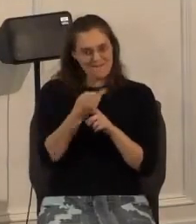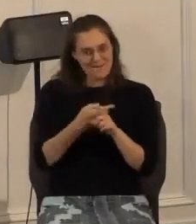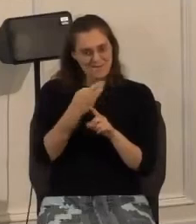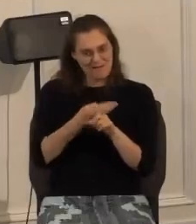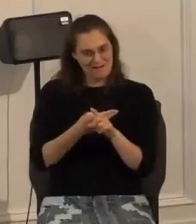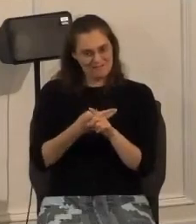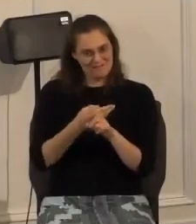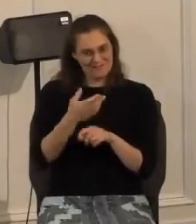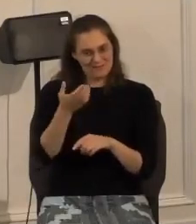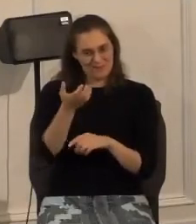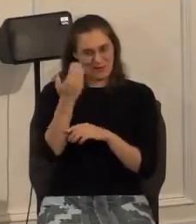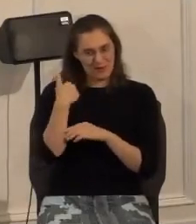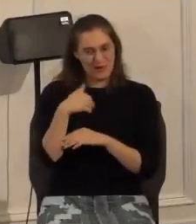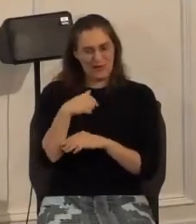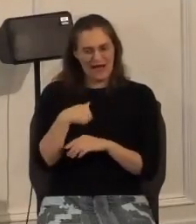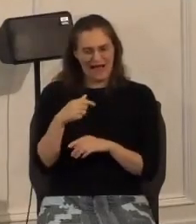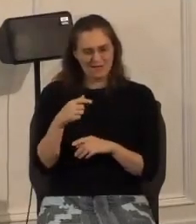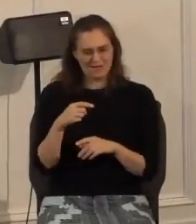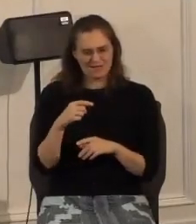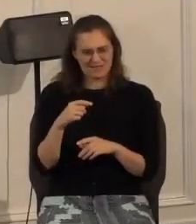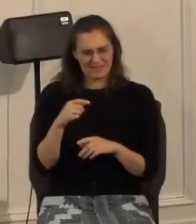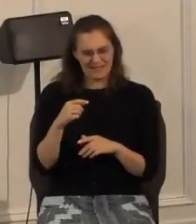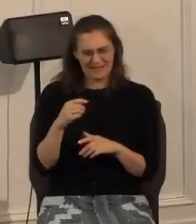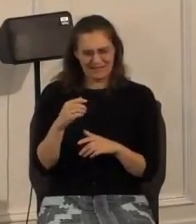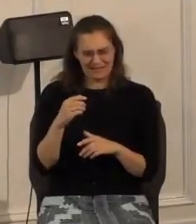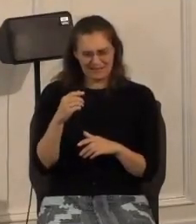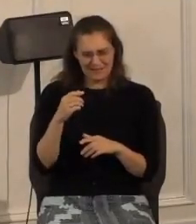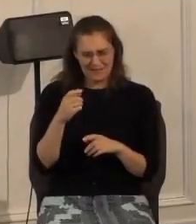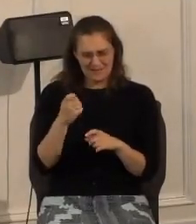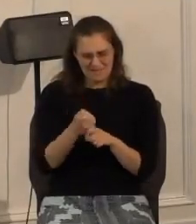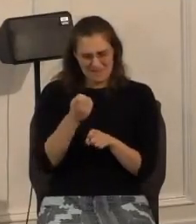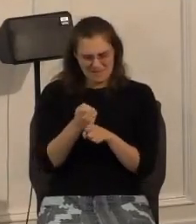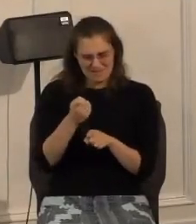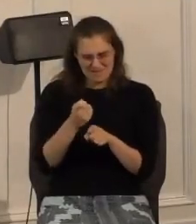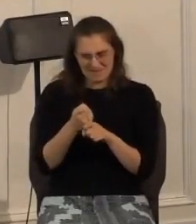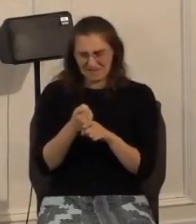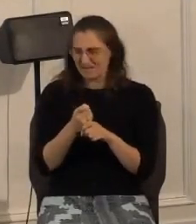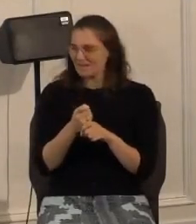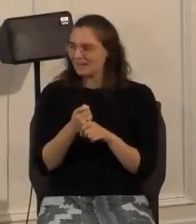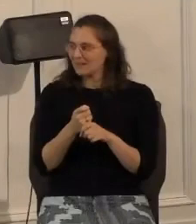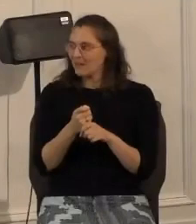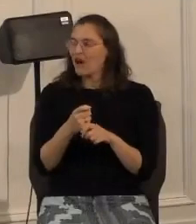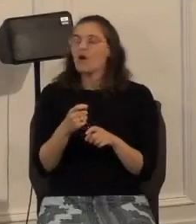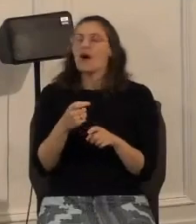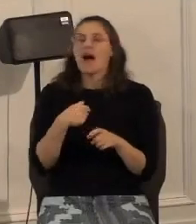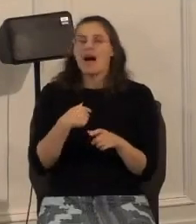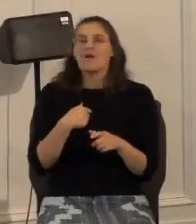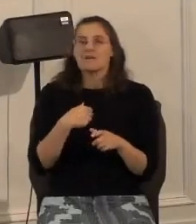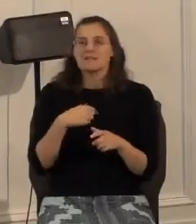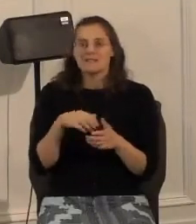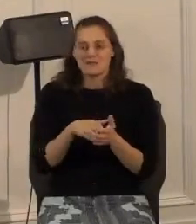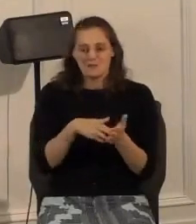that I was getting slack. I was getting slack in using good manners.